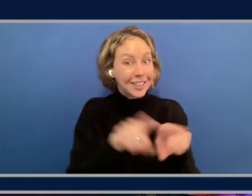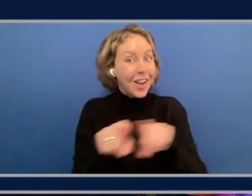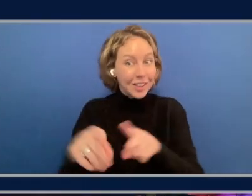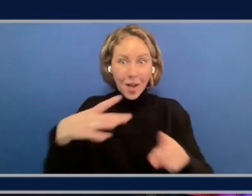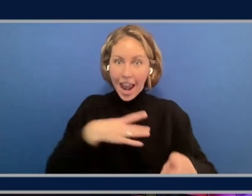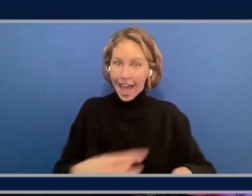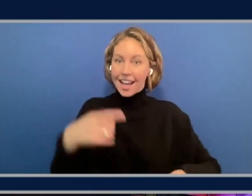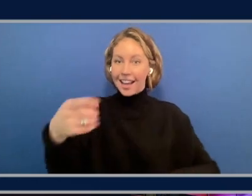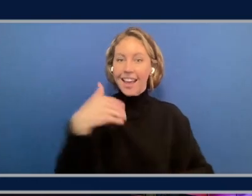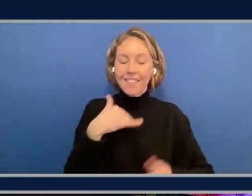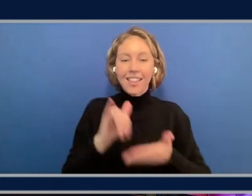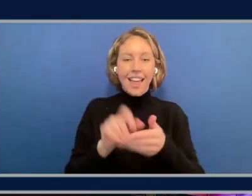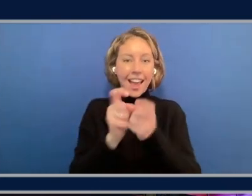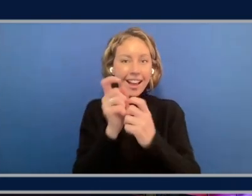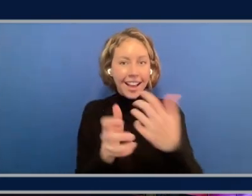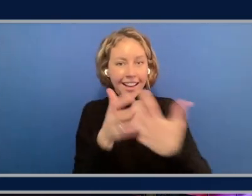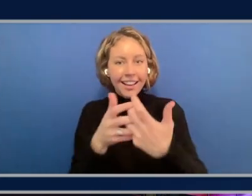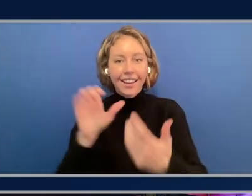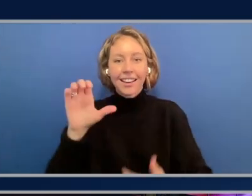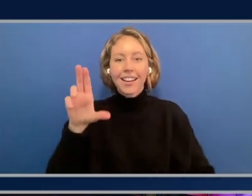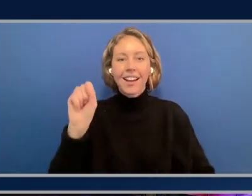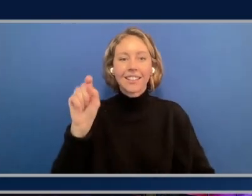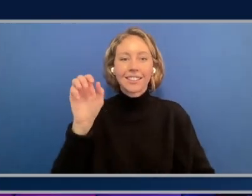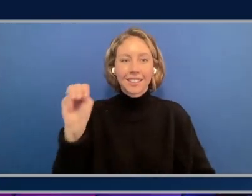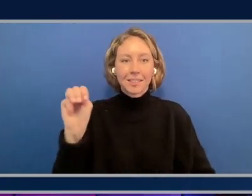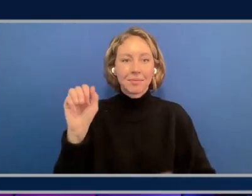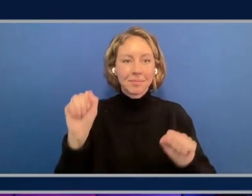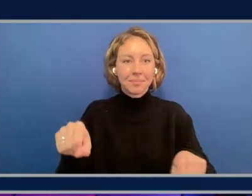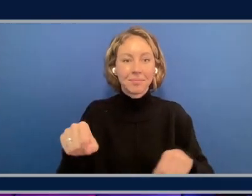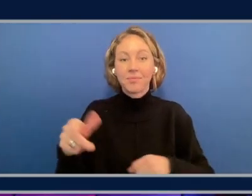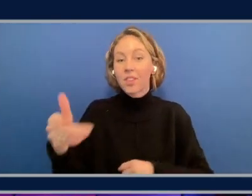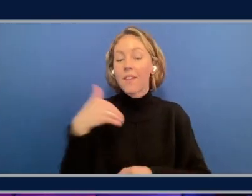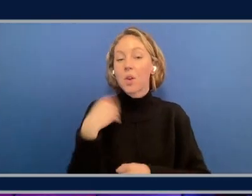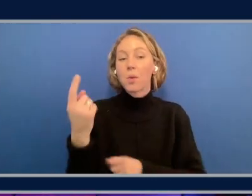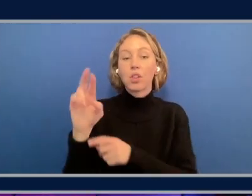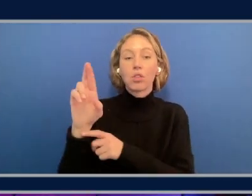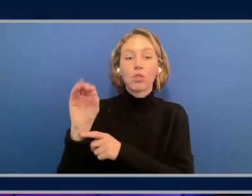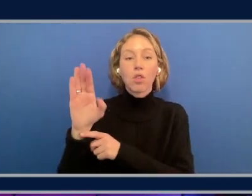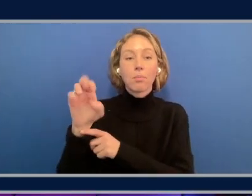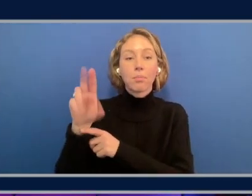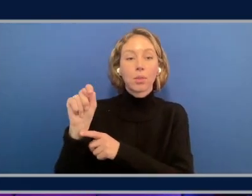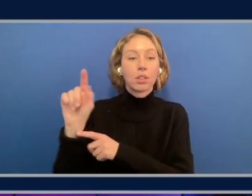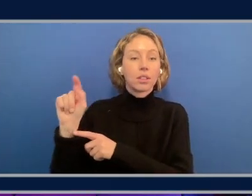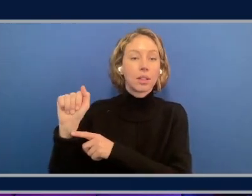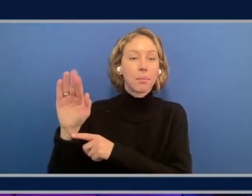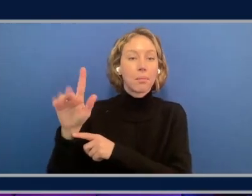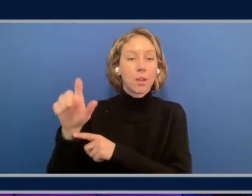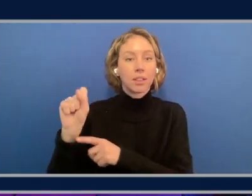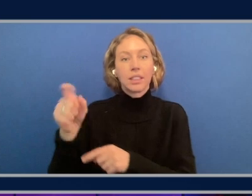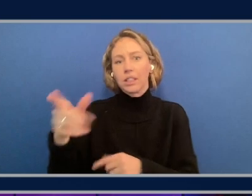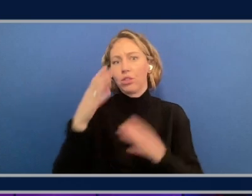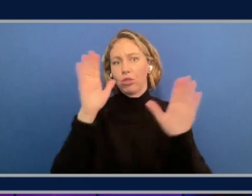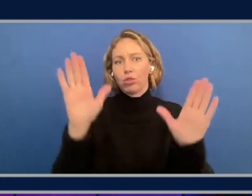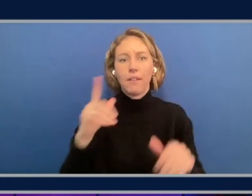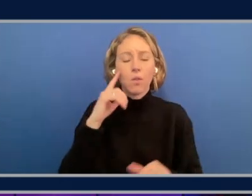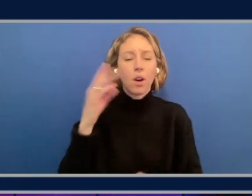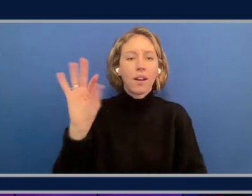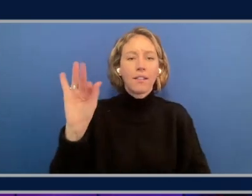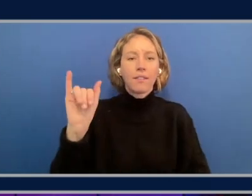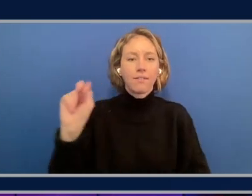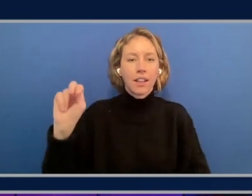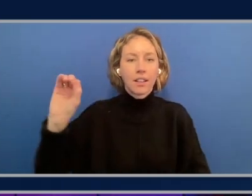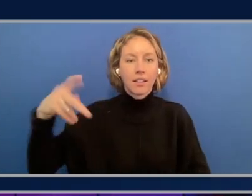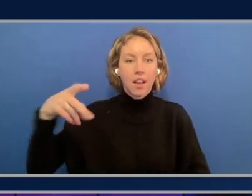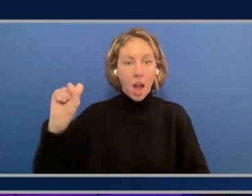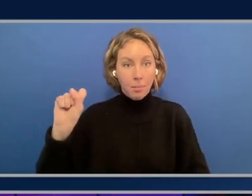this customization. It's we have a comment here from Robert Tables. Linked accounts. This is great for a FinOps department to see this across all accounts and regions